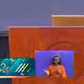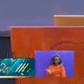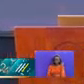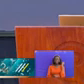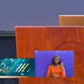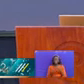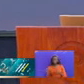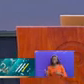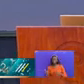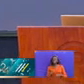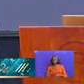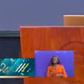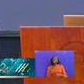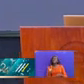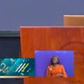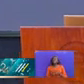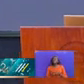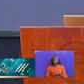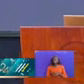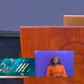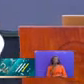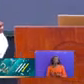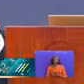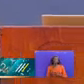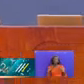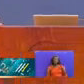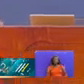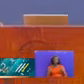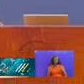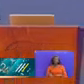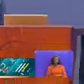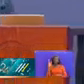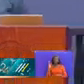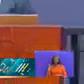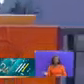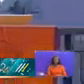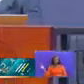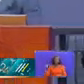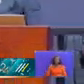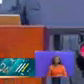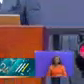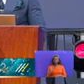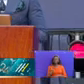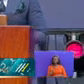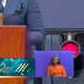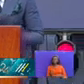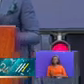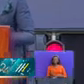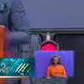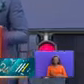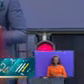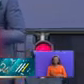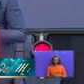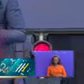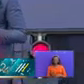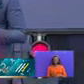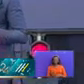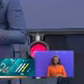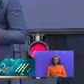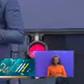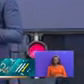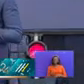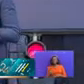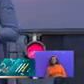so that now the real power of God can come and that takes me to the scripture of the day and I have a few minutes